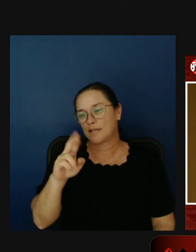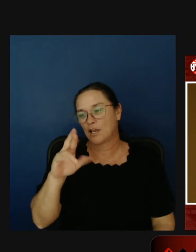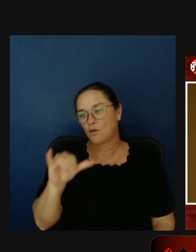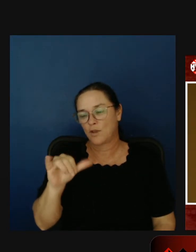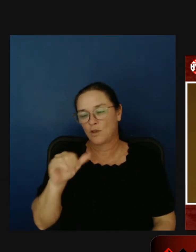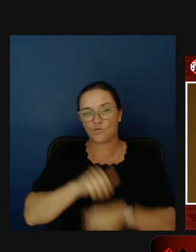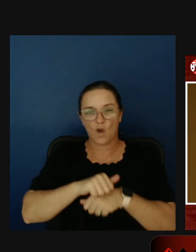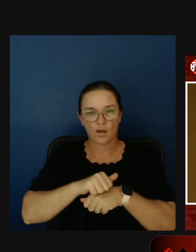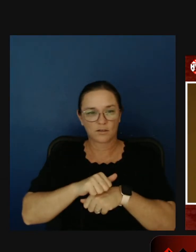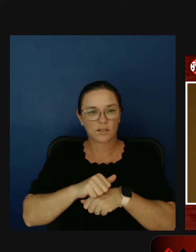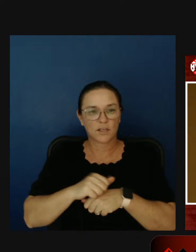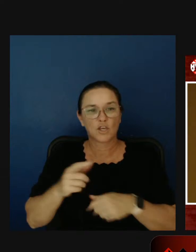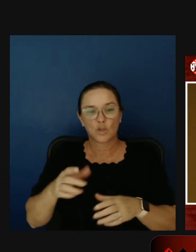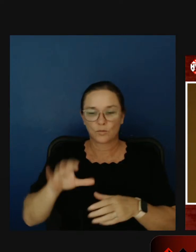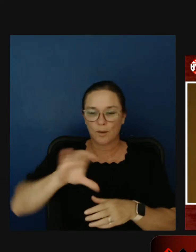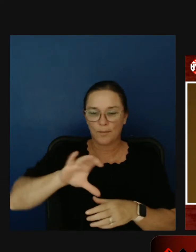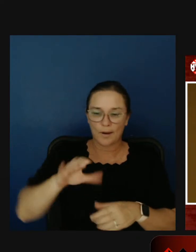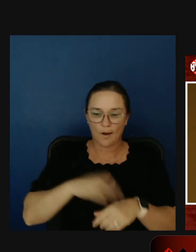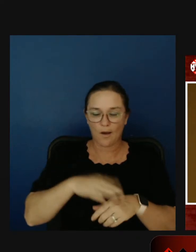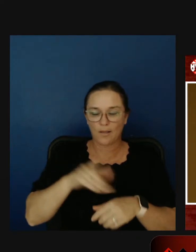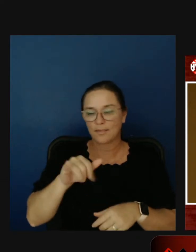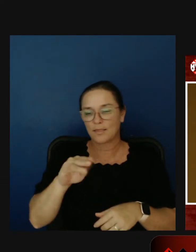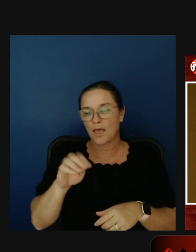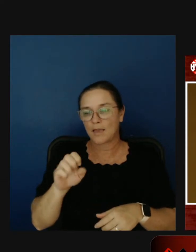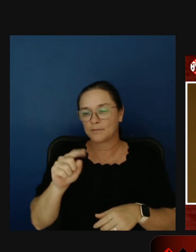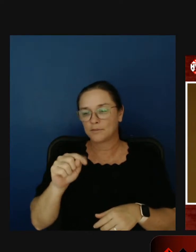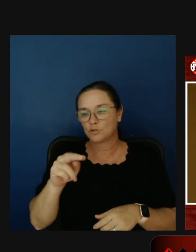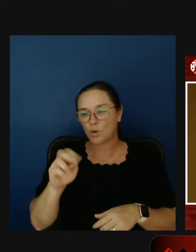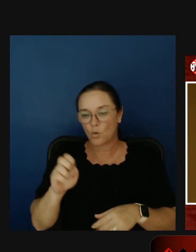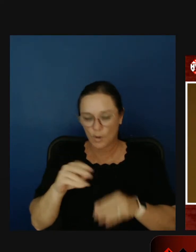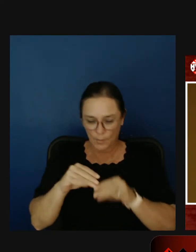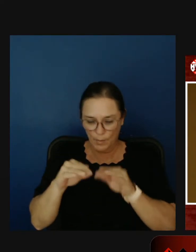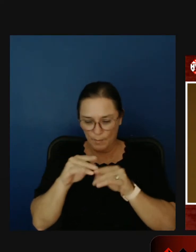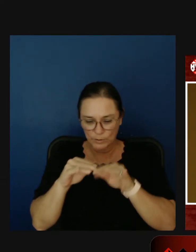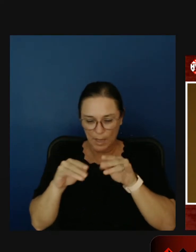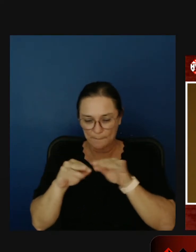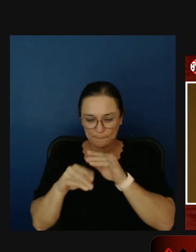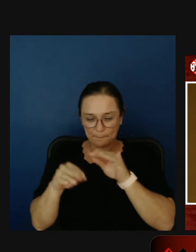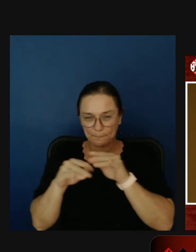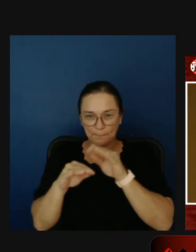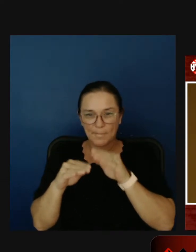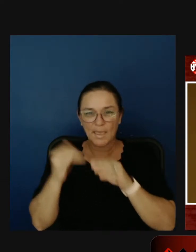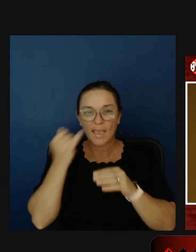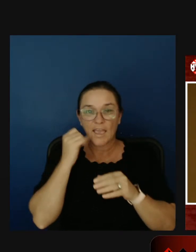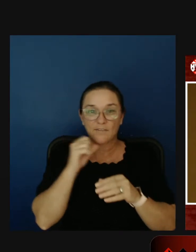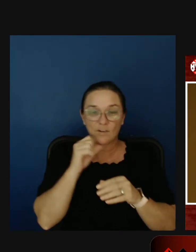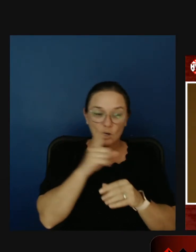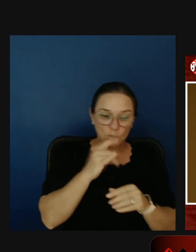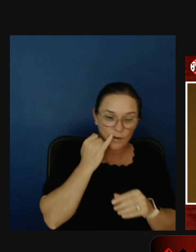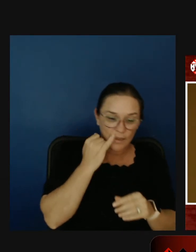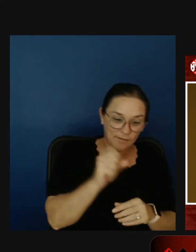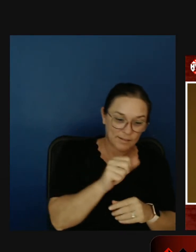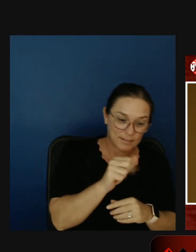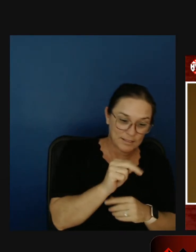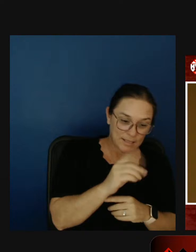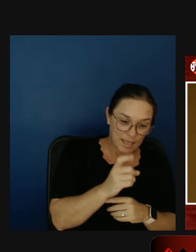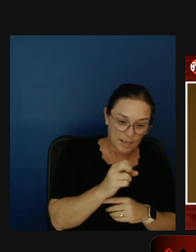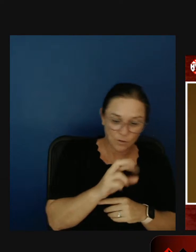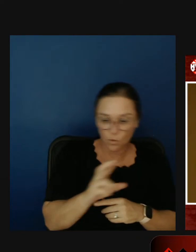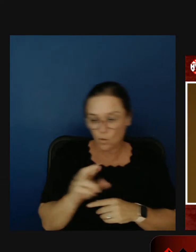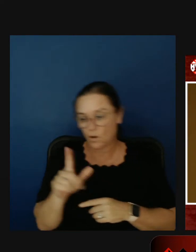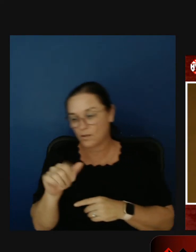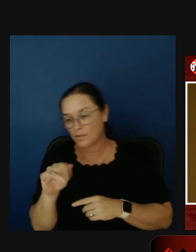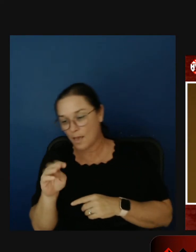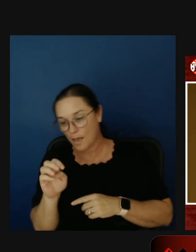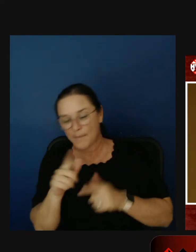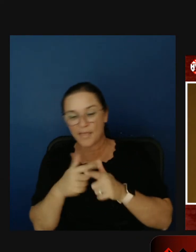dump it on limestone, it fizzes. It reacts with the limestone, it fizzes. Say you're confused if it's a sandstone or limestone. If you pour it on, you're going to figure out